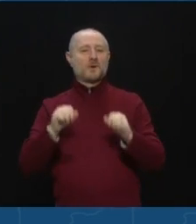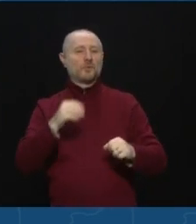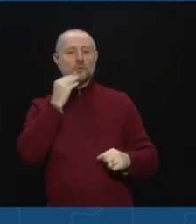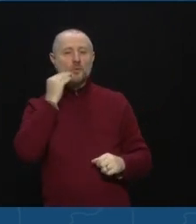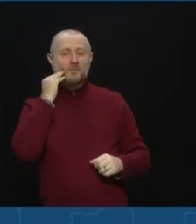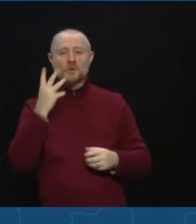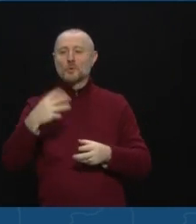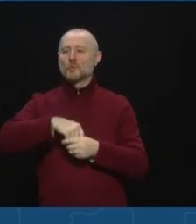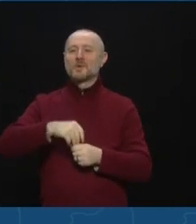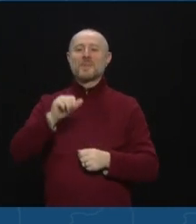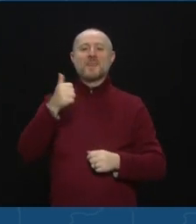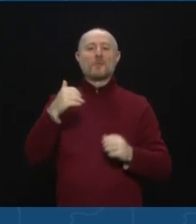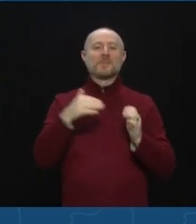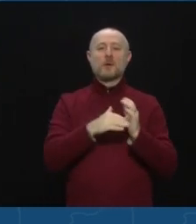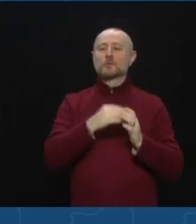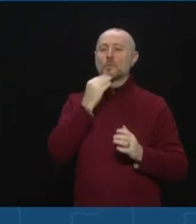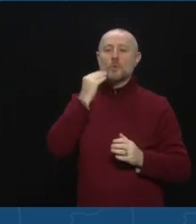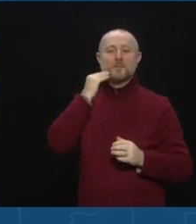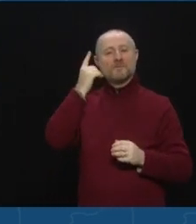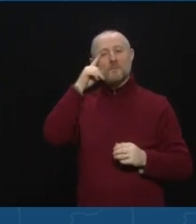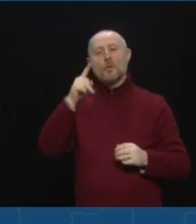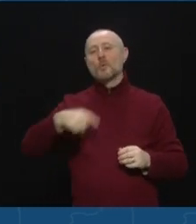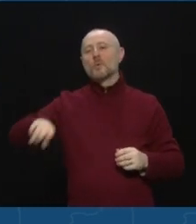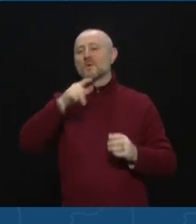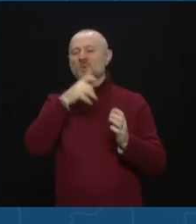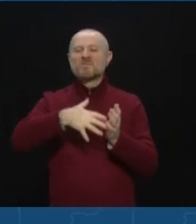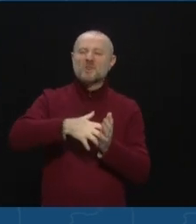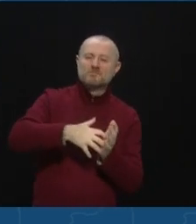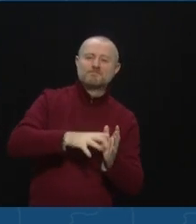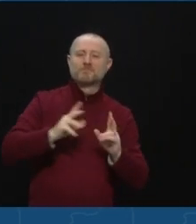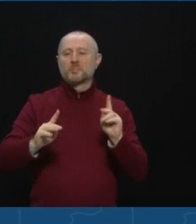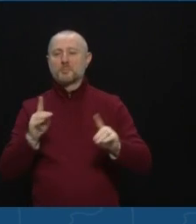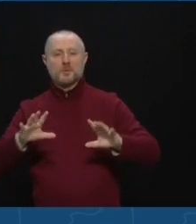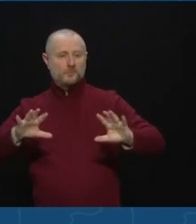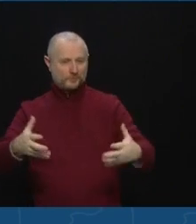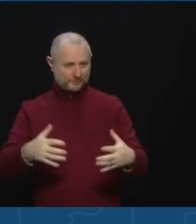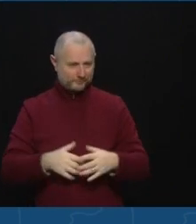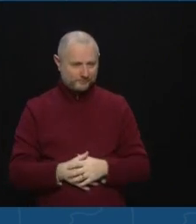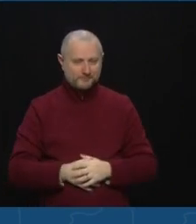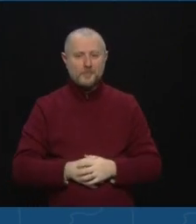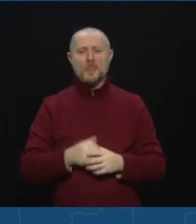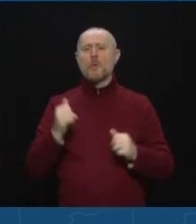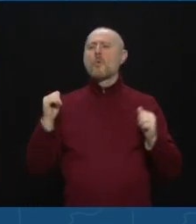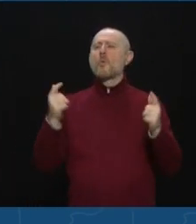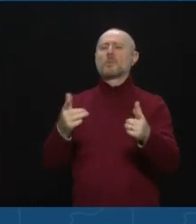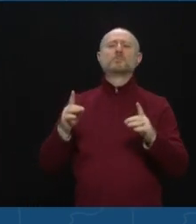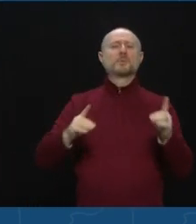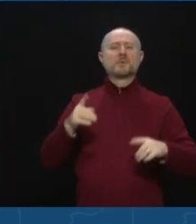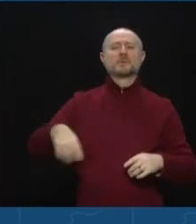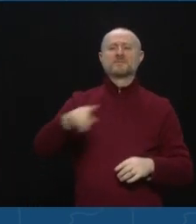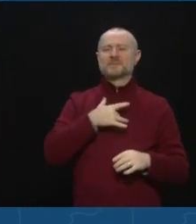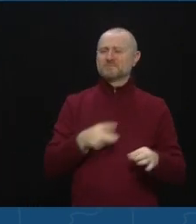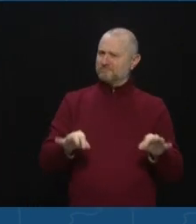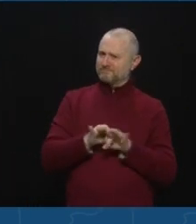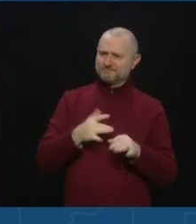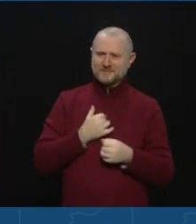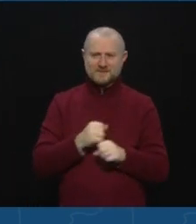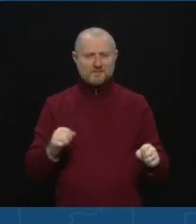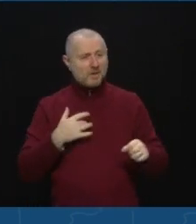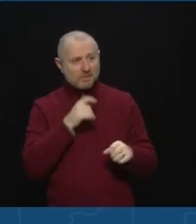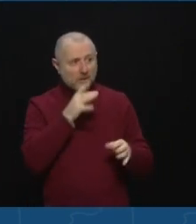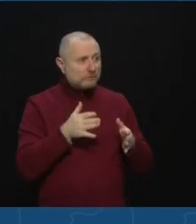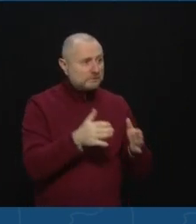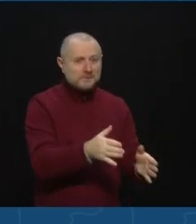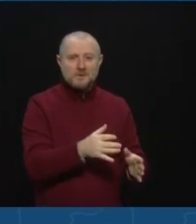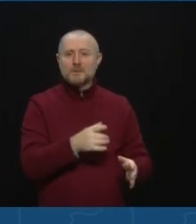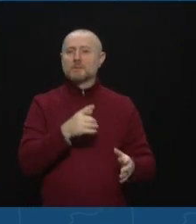supportive services for vulnerable populations. And everyone deserves to feel safe on the streets, in schools, in their homes, and in